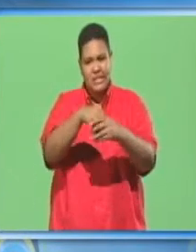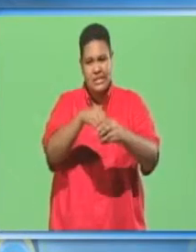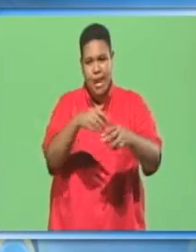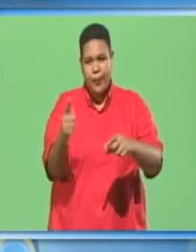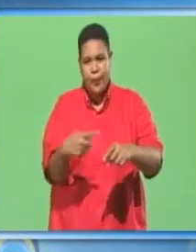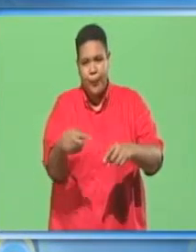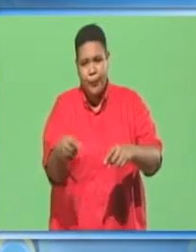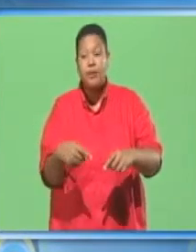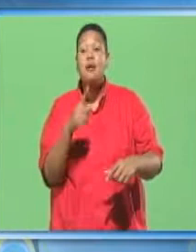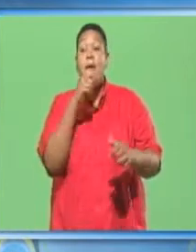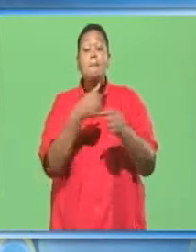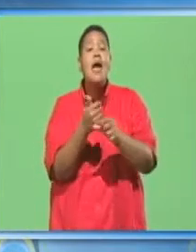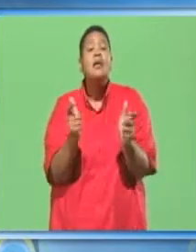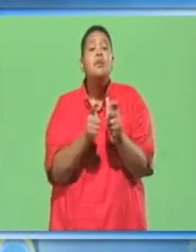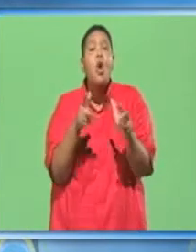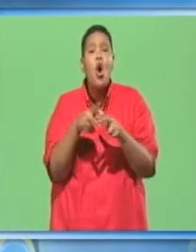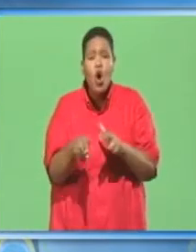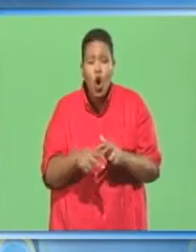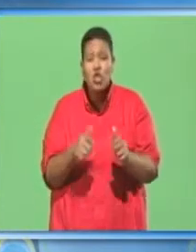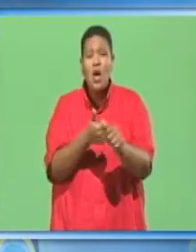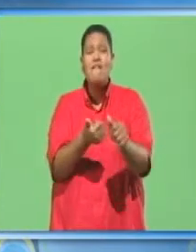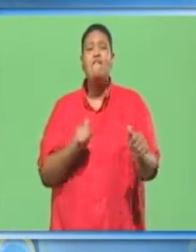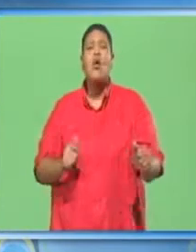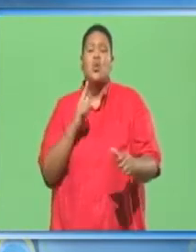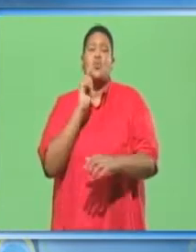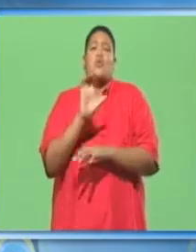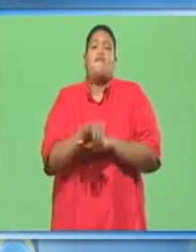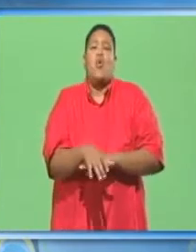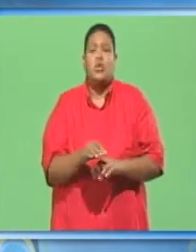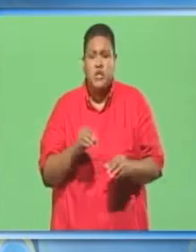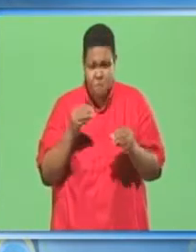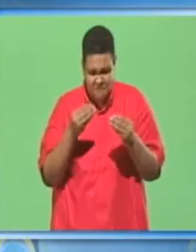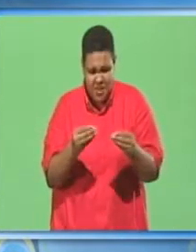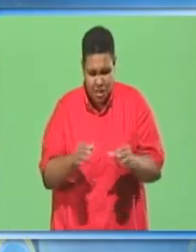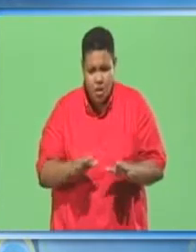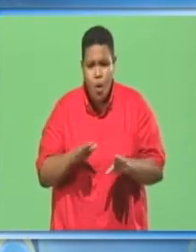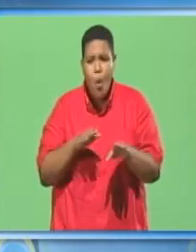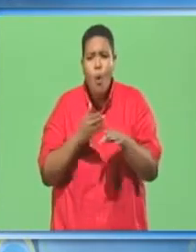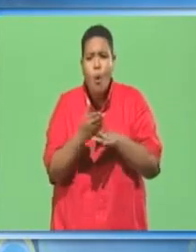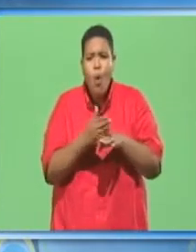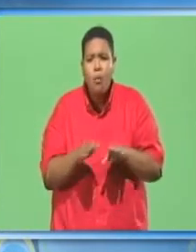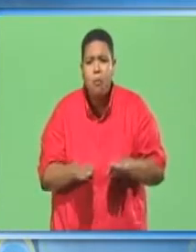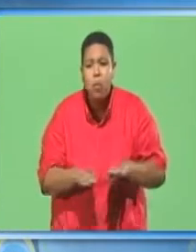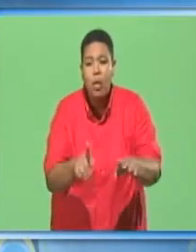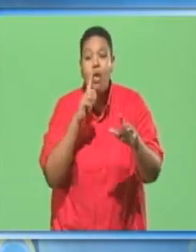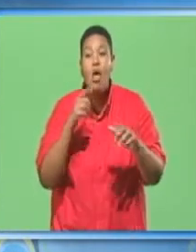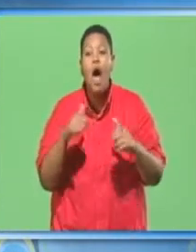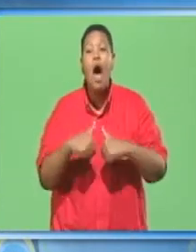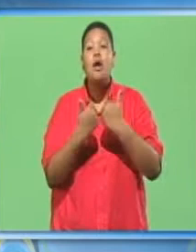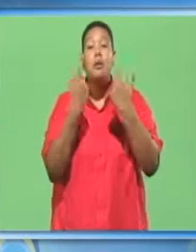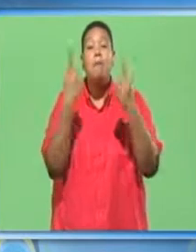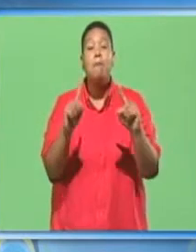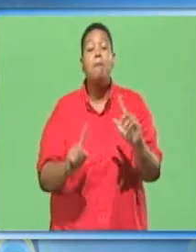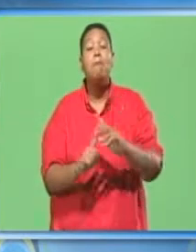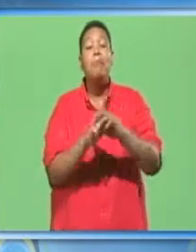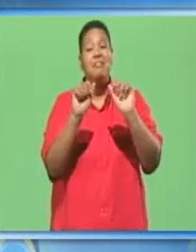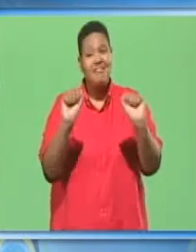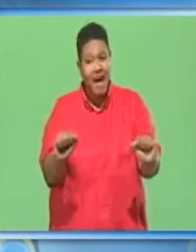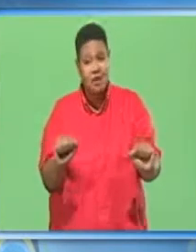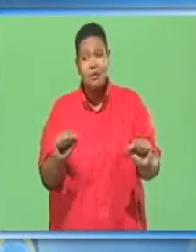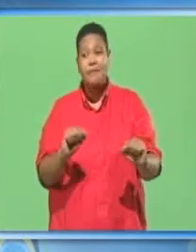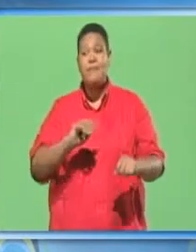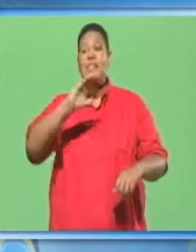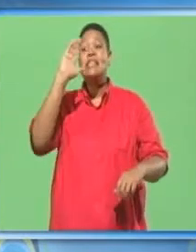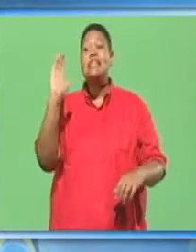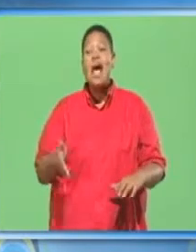small cuts to avoid using extra force to feed stock, as this may cause an accident. Never plane a piece of